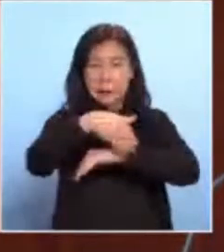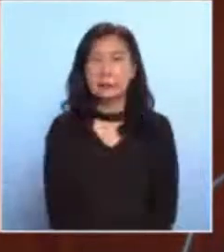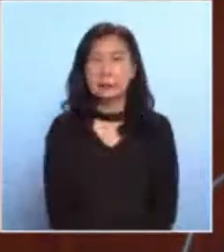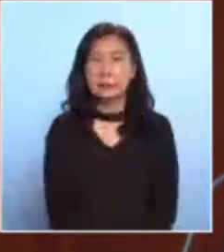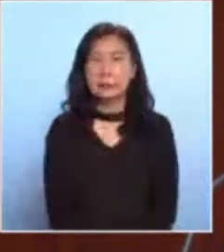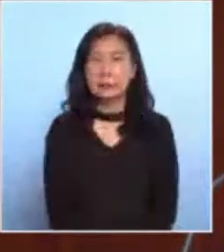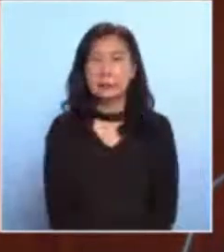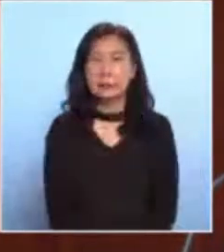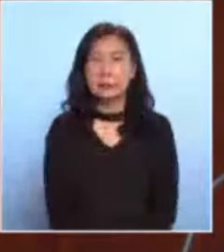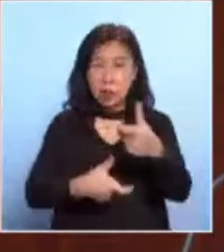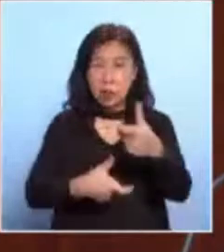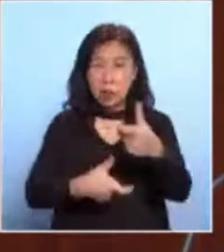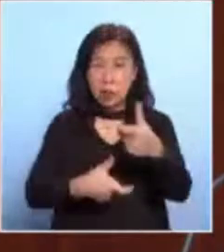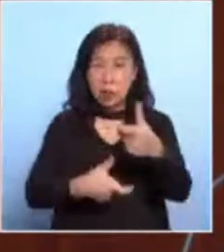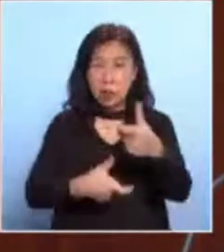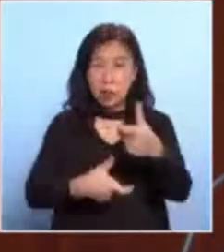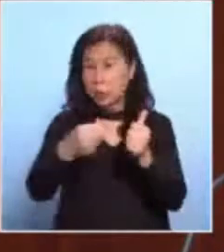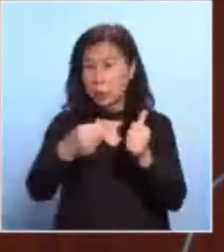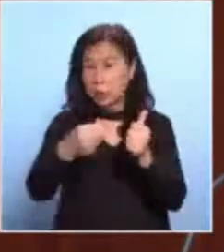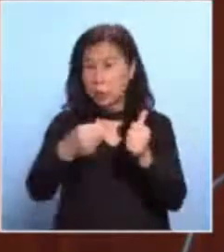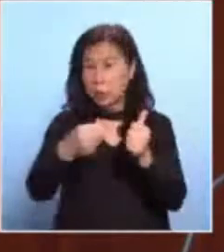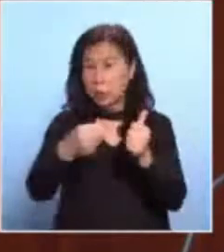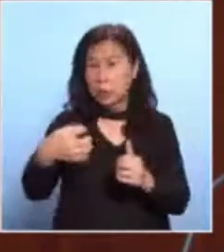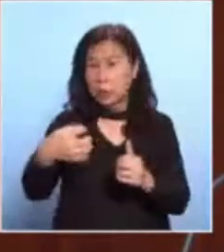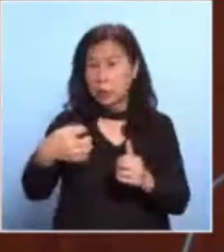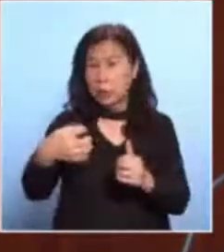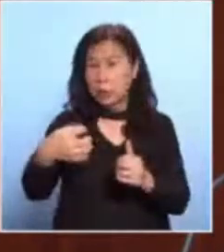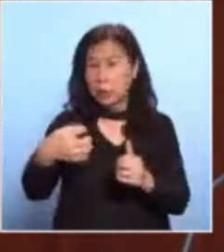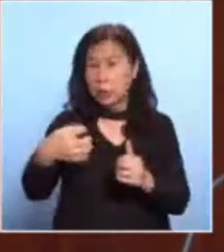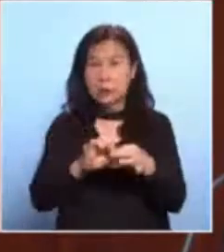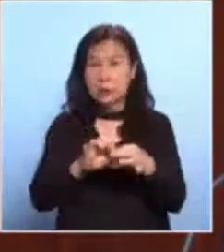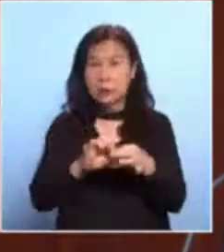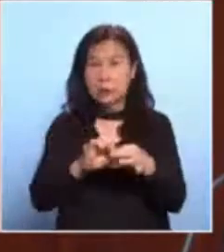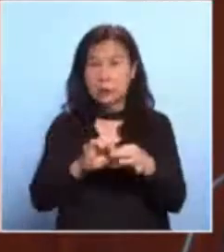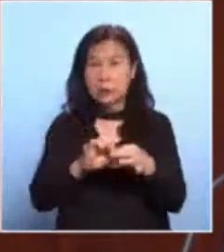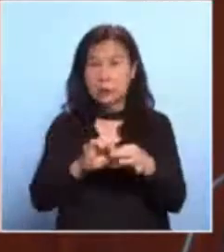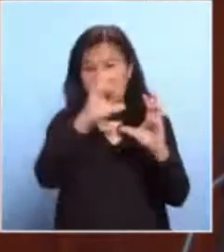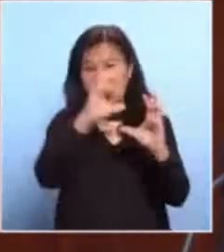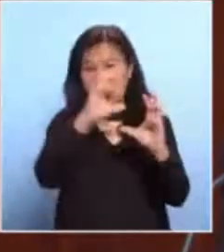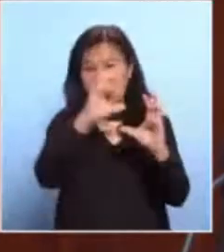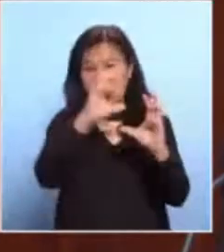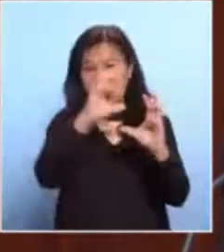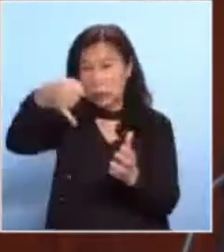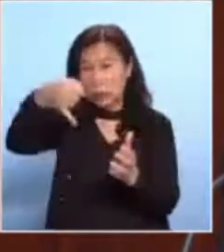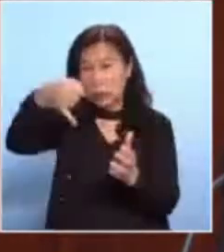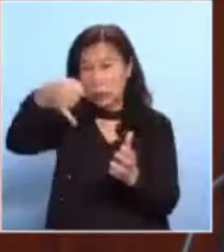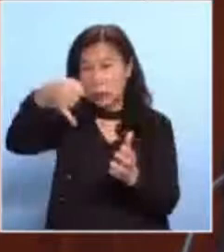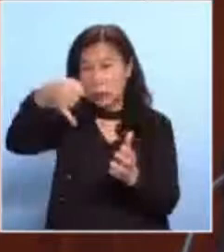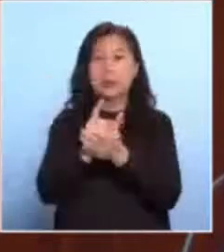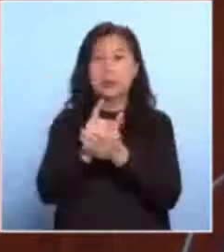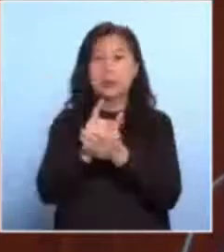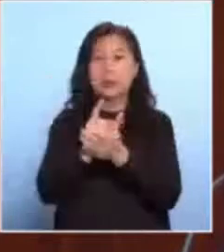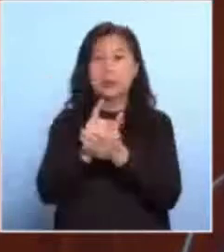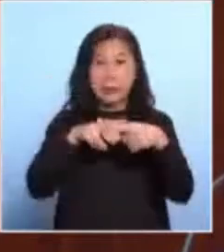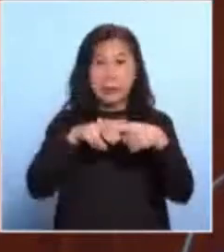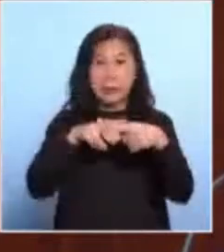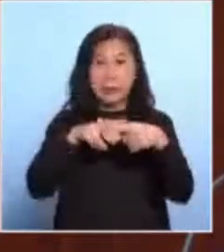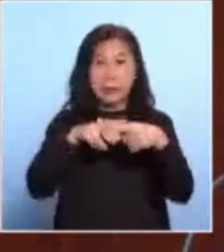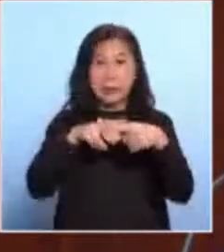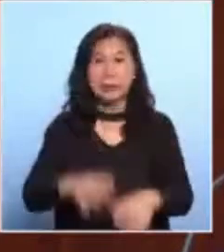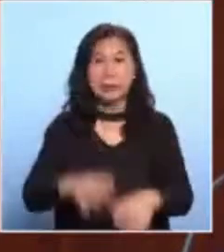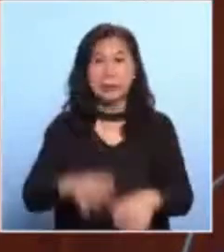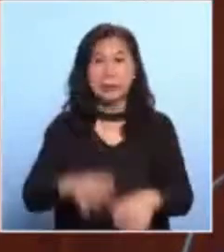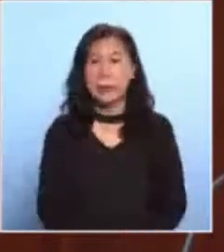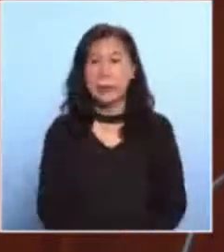will coordinate with the relevant bureaus to put forward proposals next year for incorporating